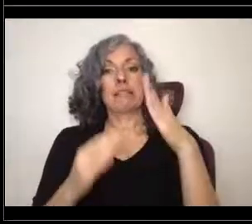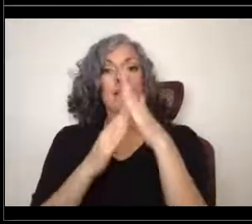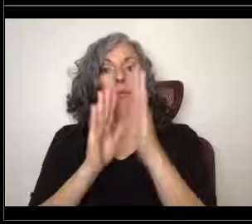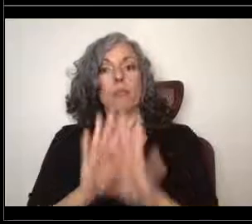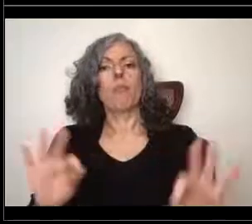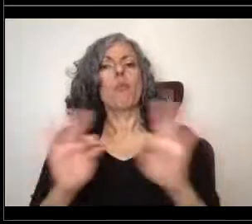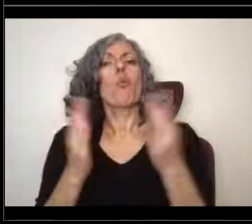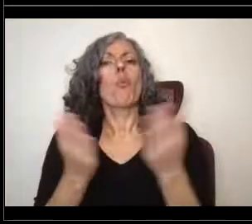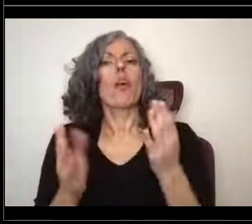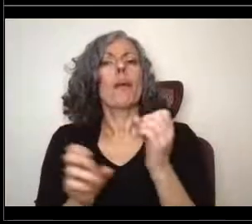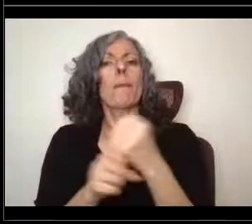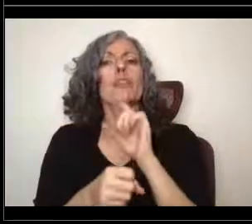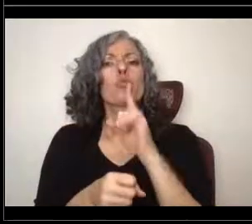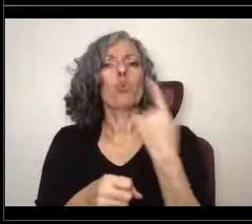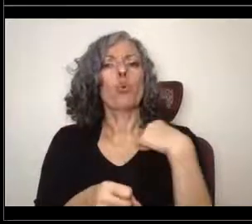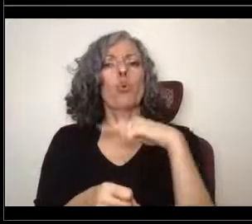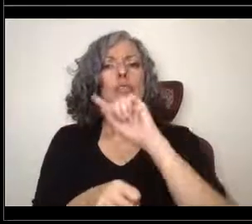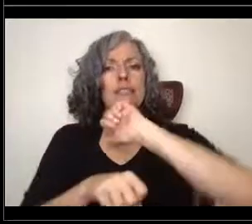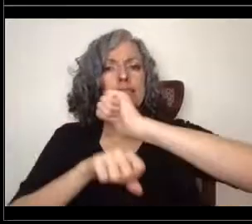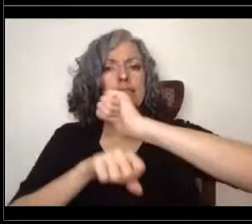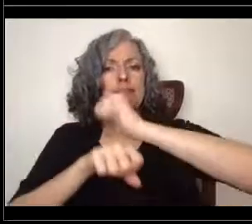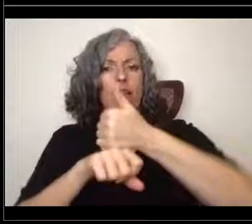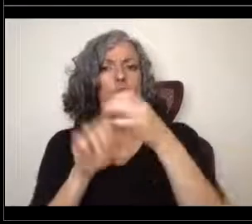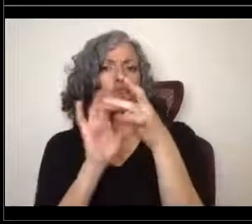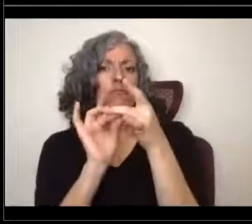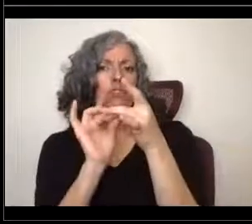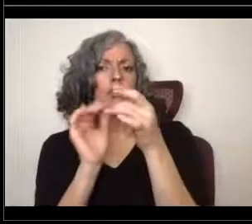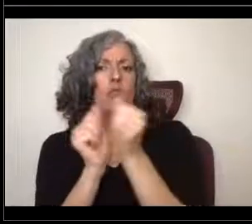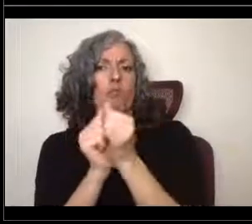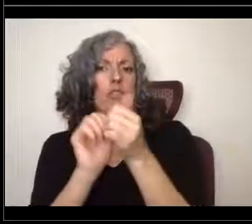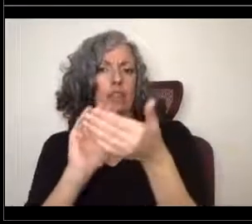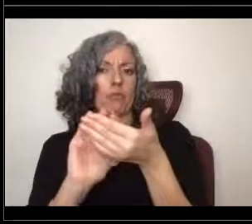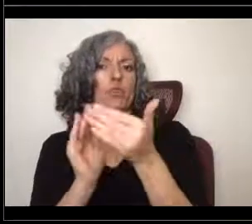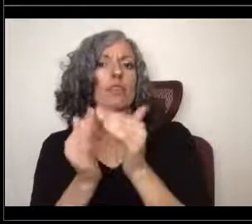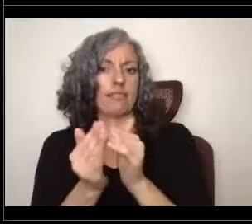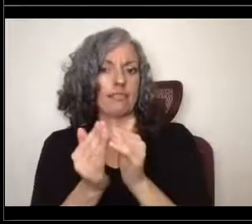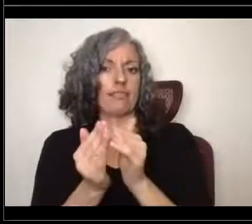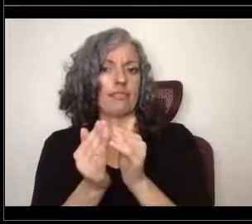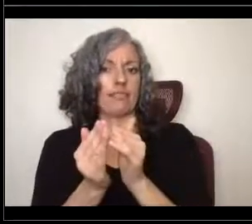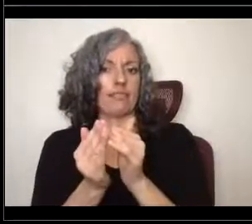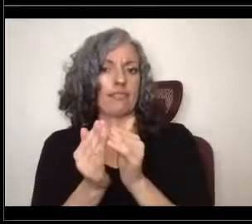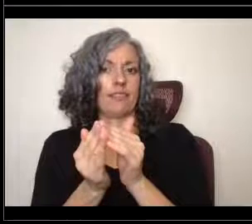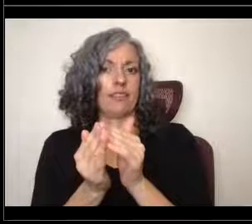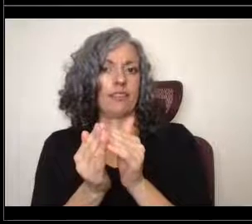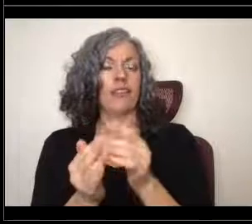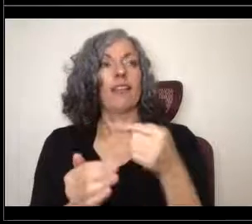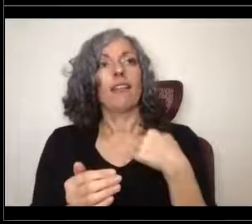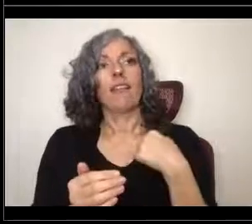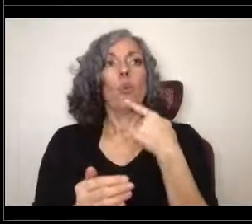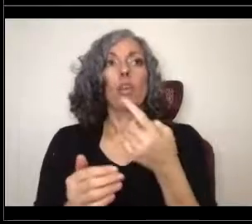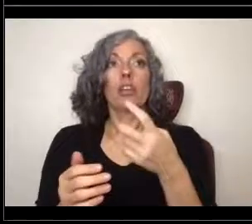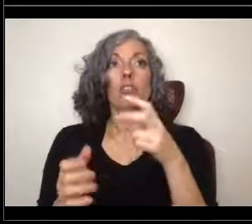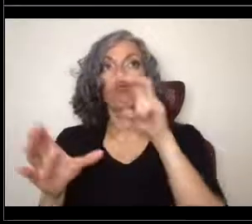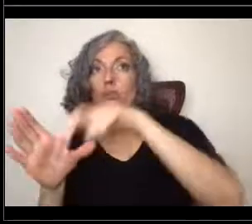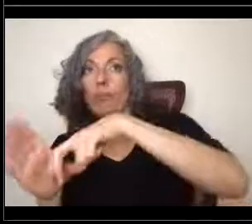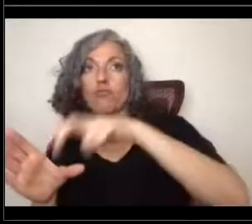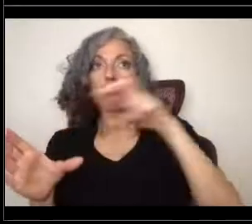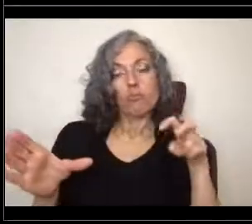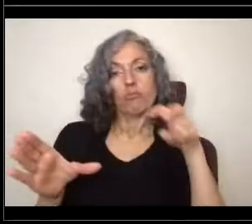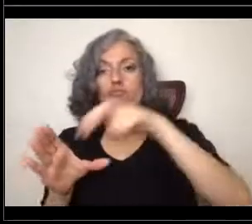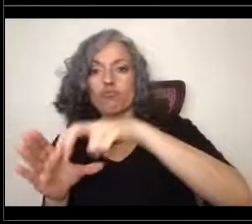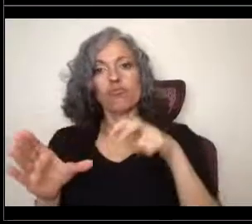we're establishing a relationship with the community, right? It shouldn't be us kind of jumping in and jumping out, as these projects